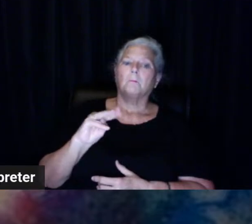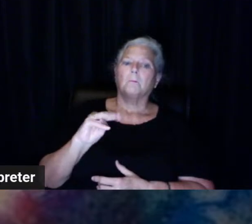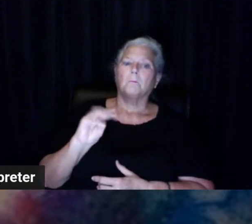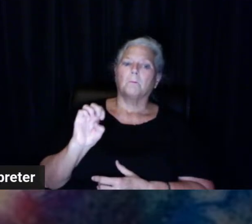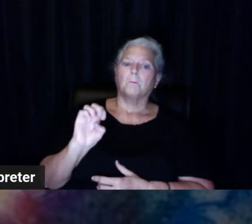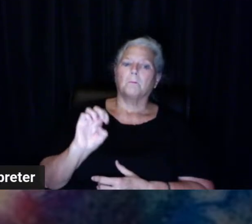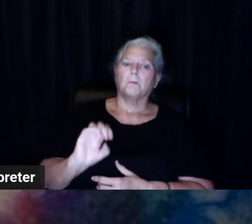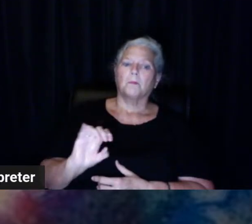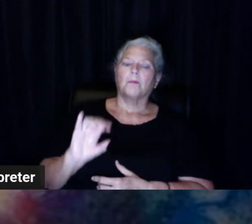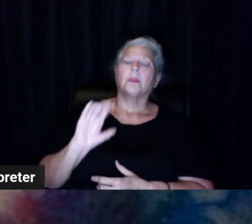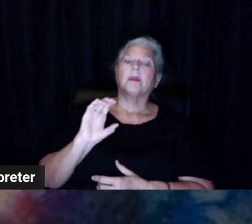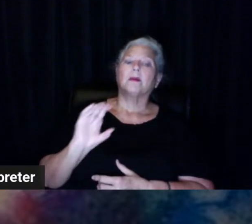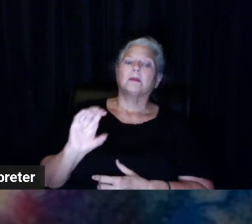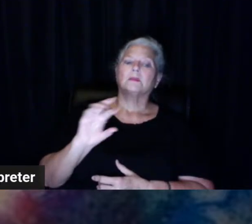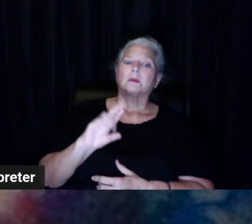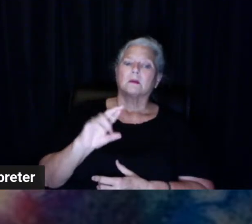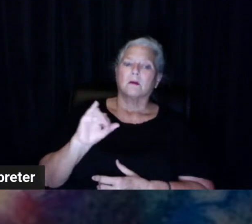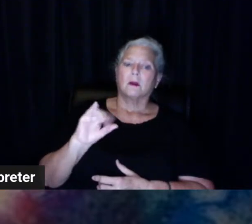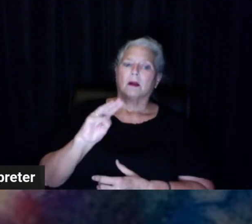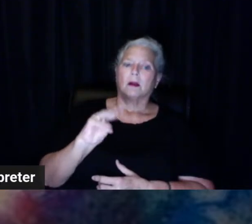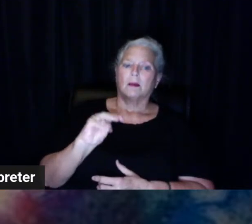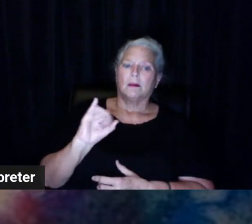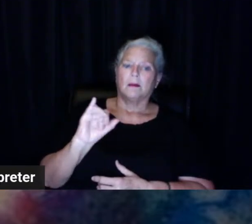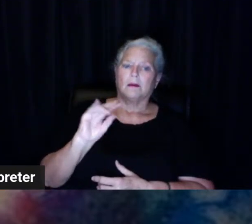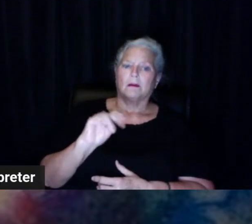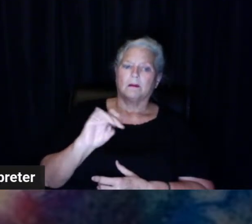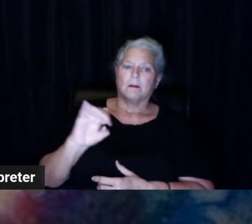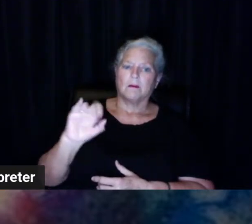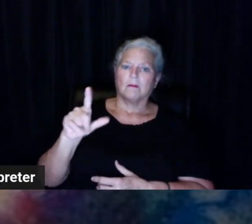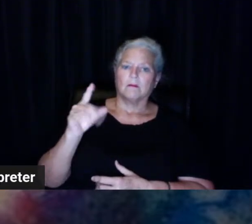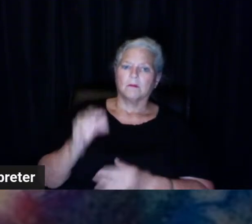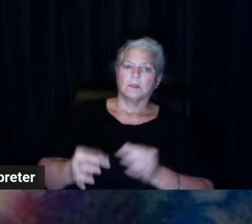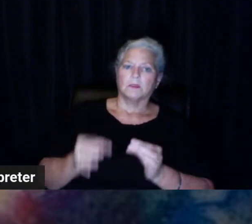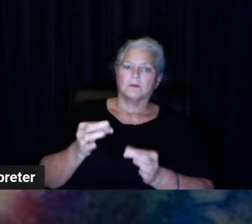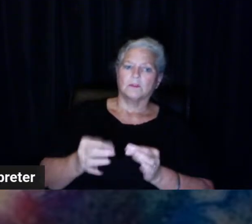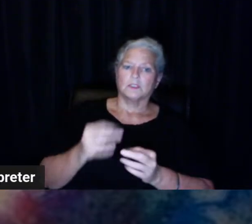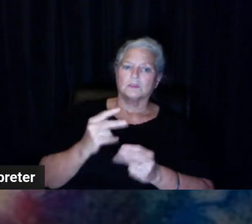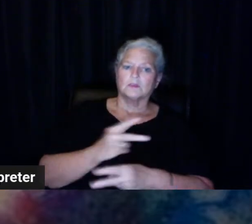criminal justice administration. Doesn't